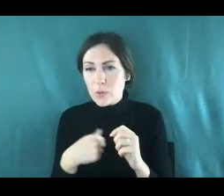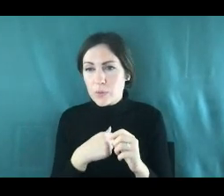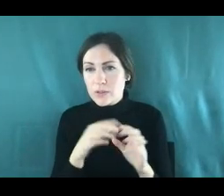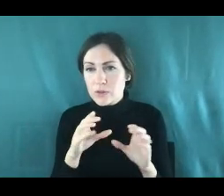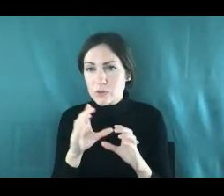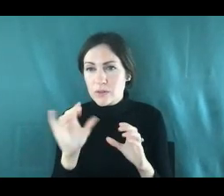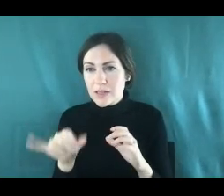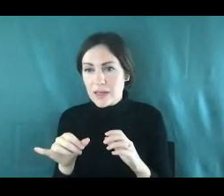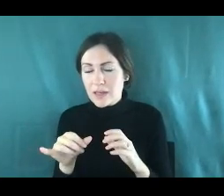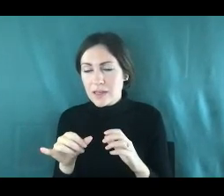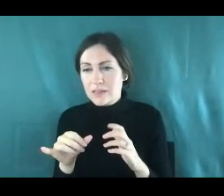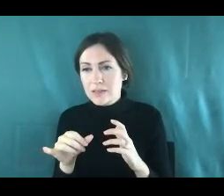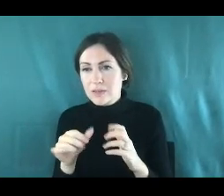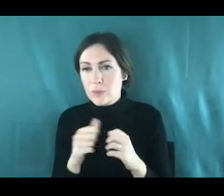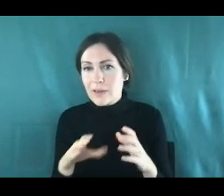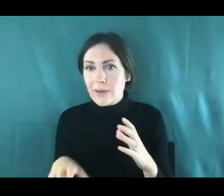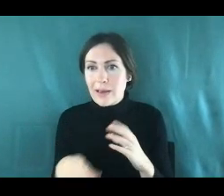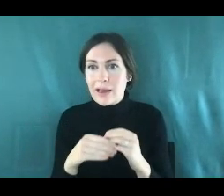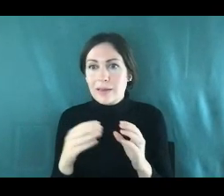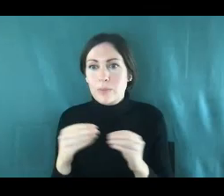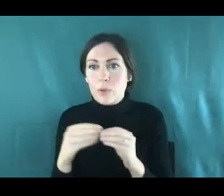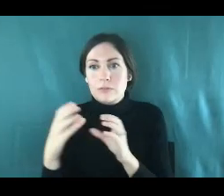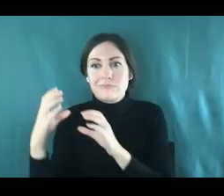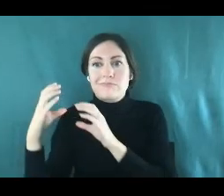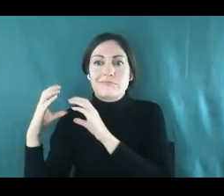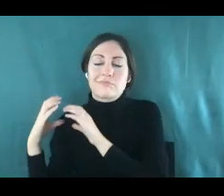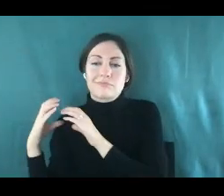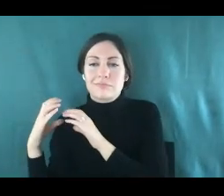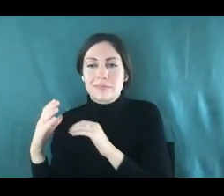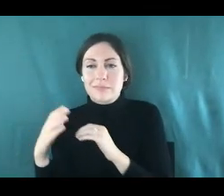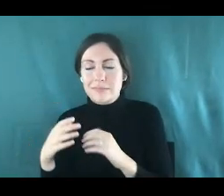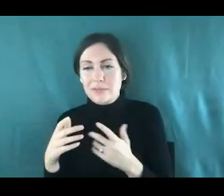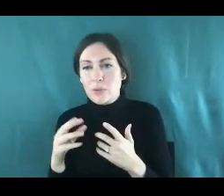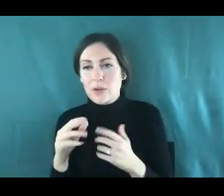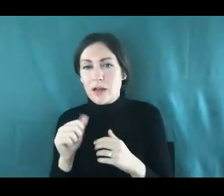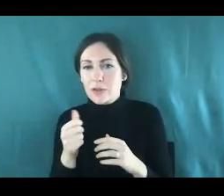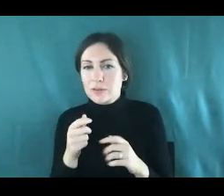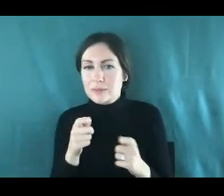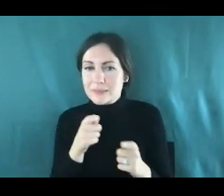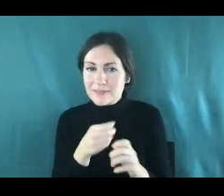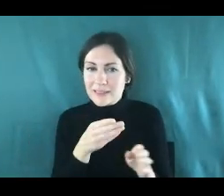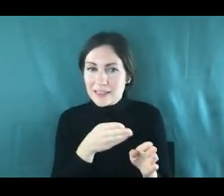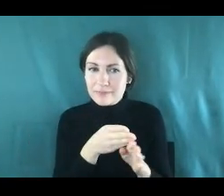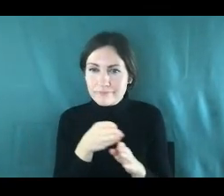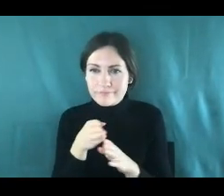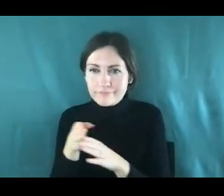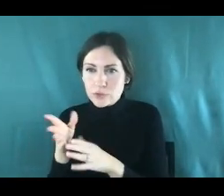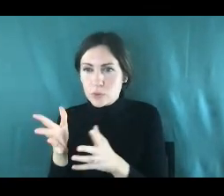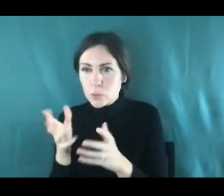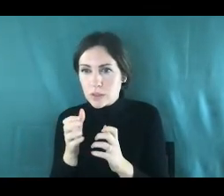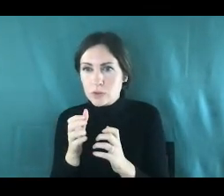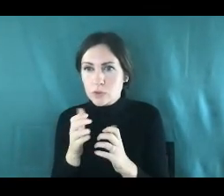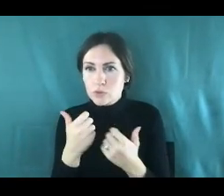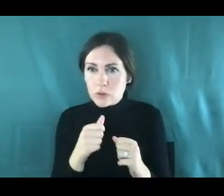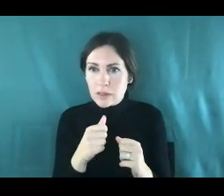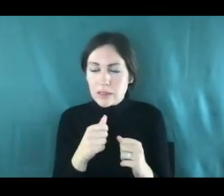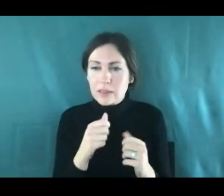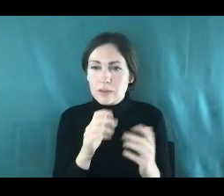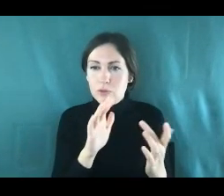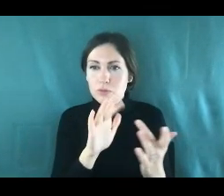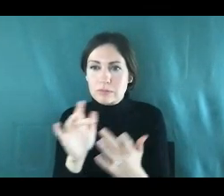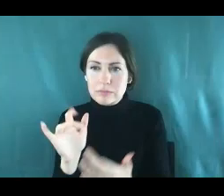without adding too much to your plate, or are there specific areas that you maybe want to branch out to?